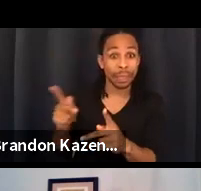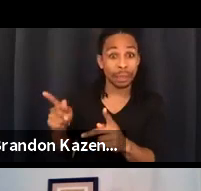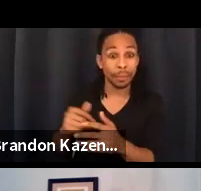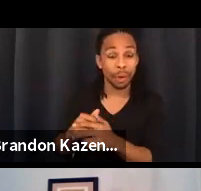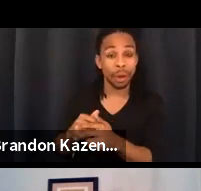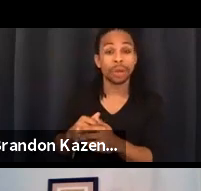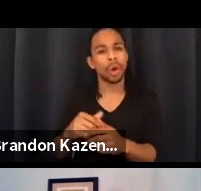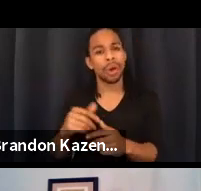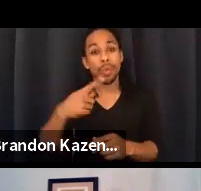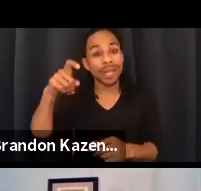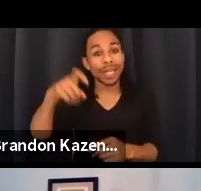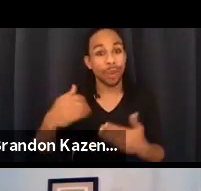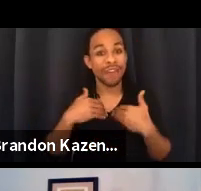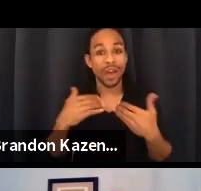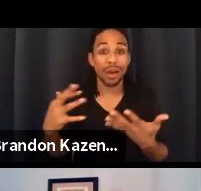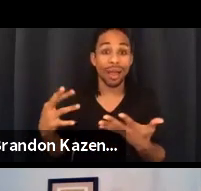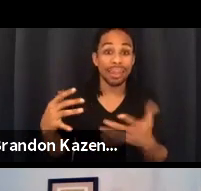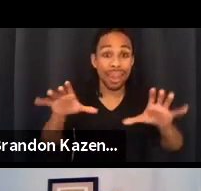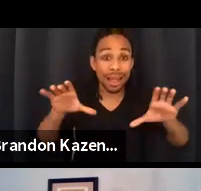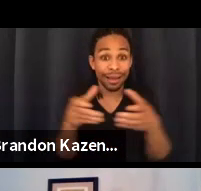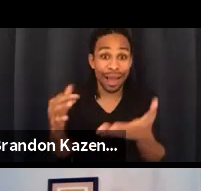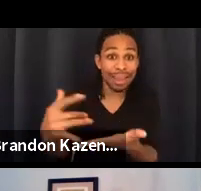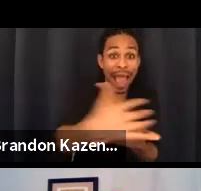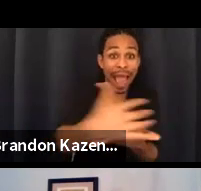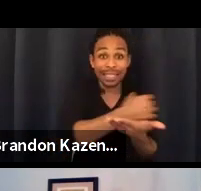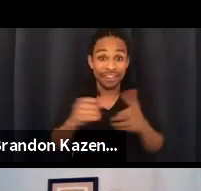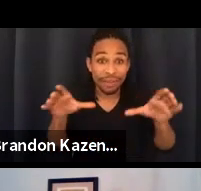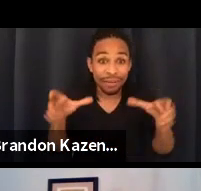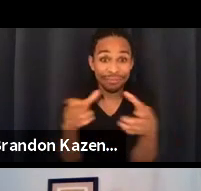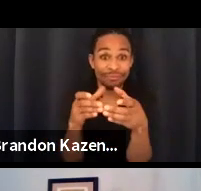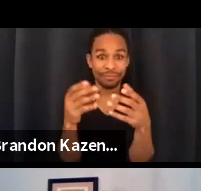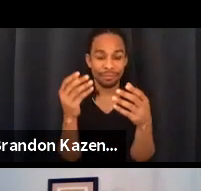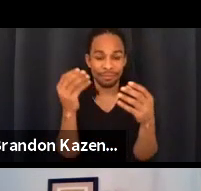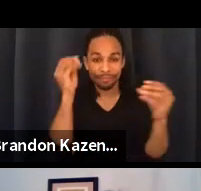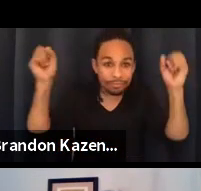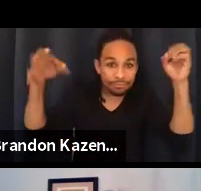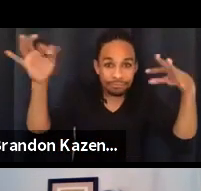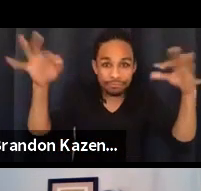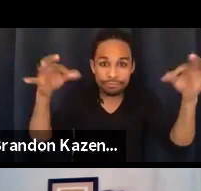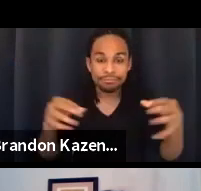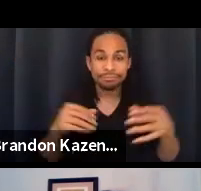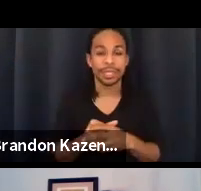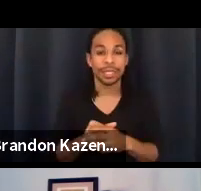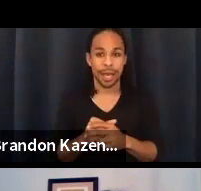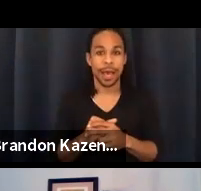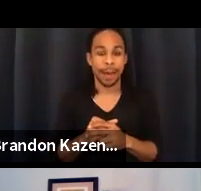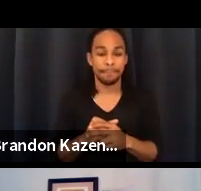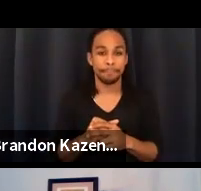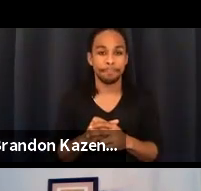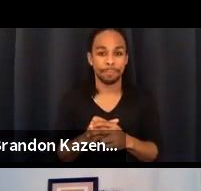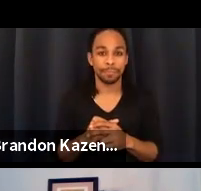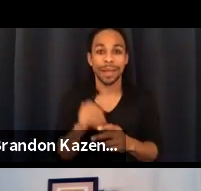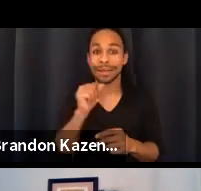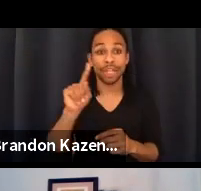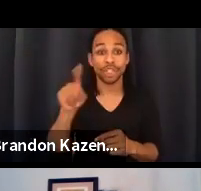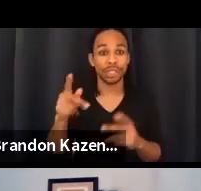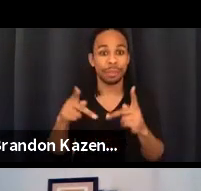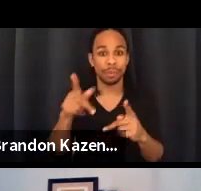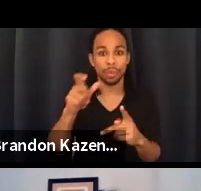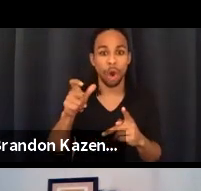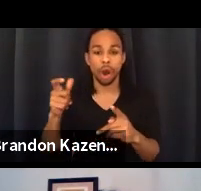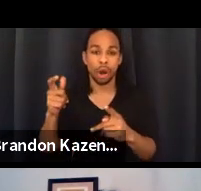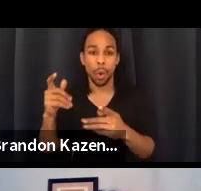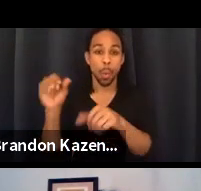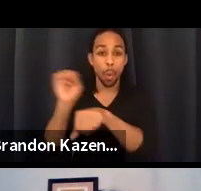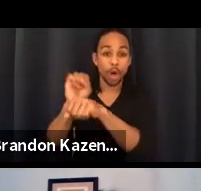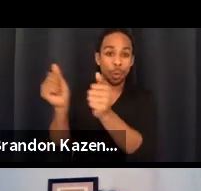association, who are in association with these larger institutions, but the folks, the organizers and the administrators that have